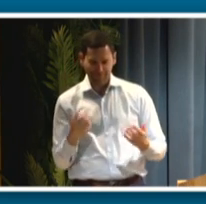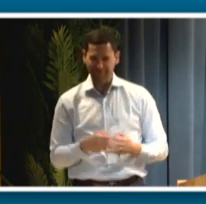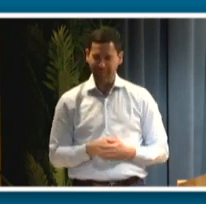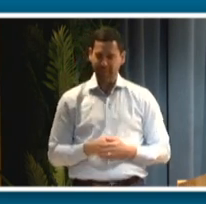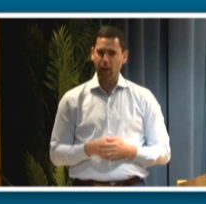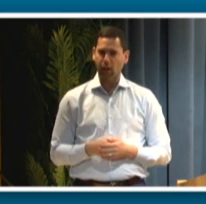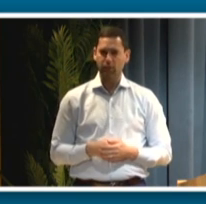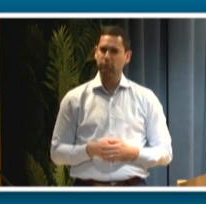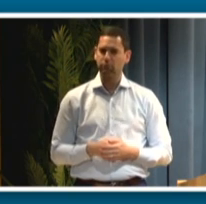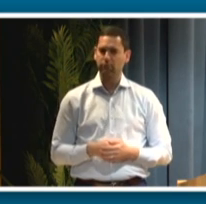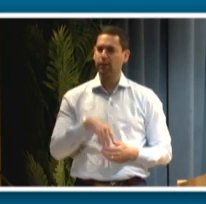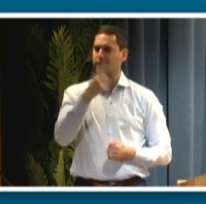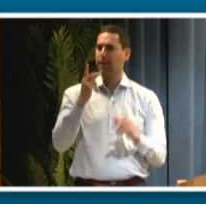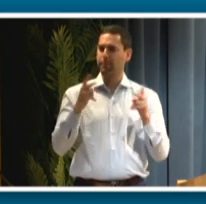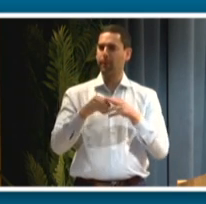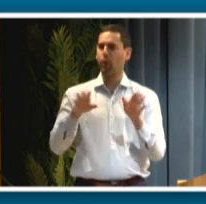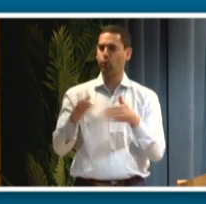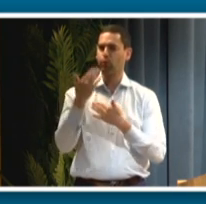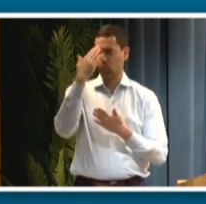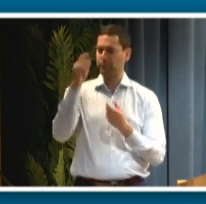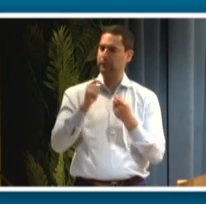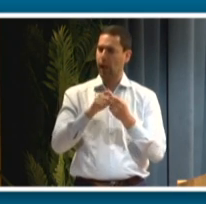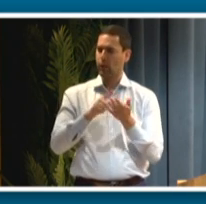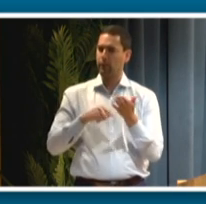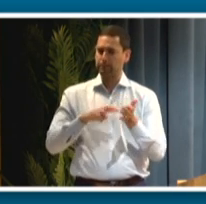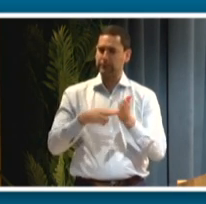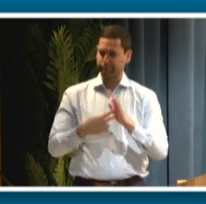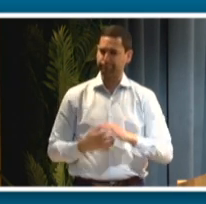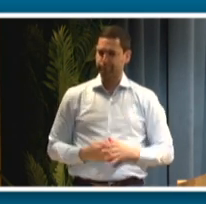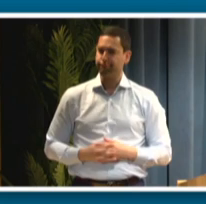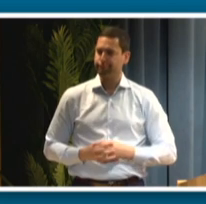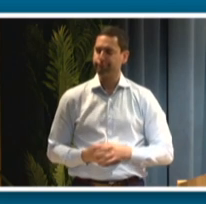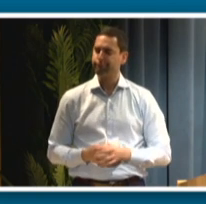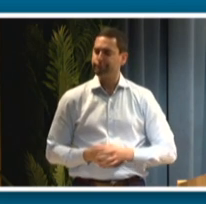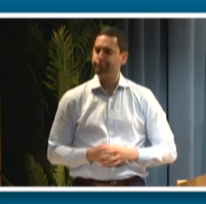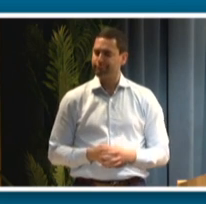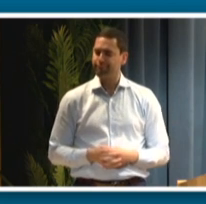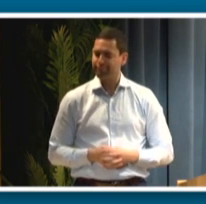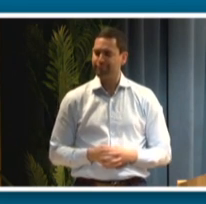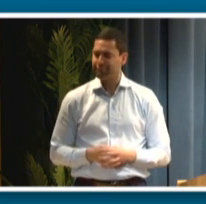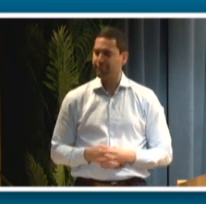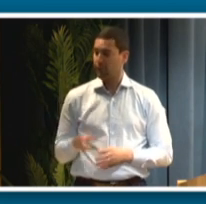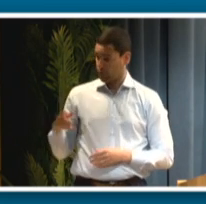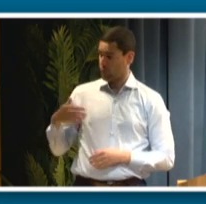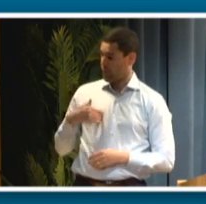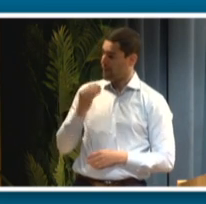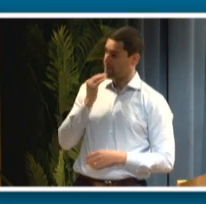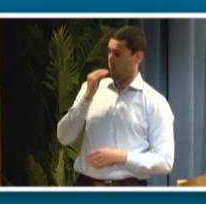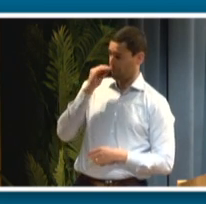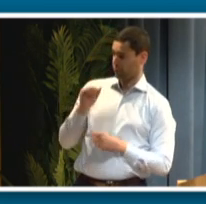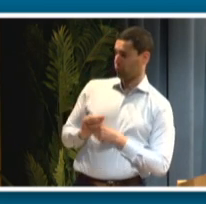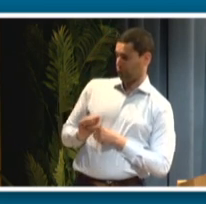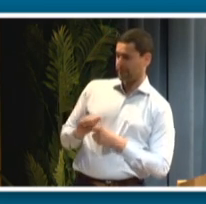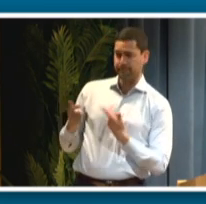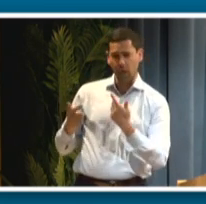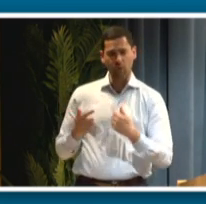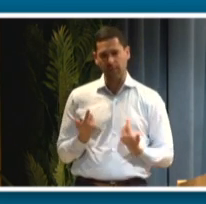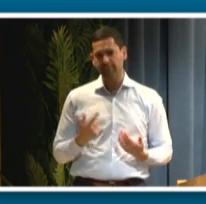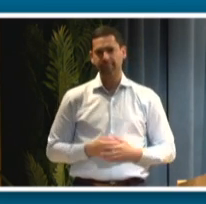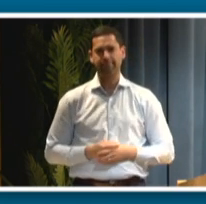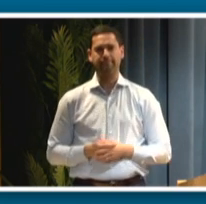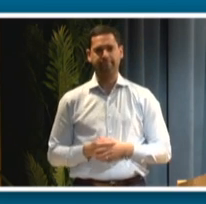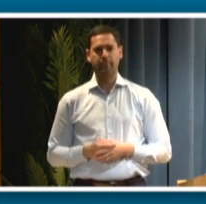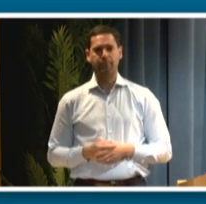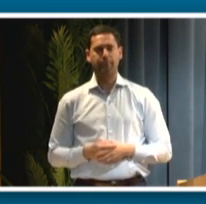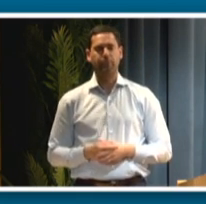And black people in the room know exactly what that is. Very, very yes. black. Yes, you had some home training. Exactly. Yes. And part of that is